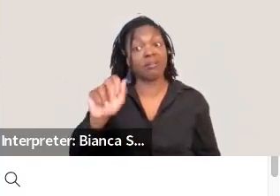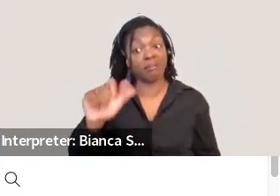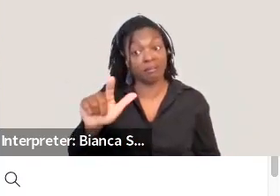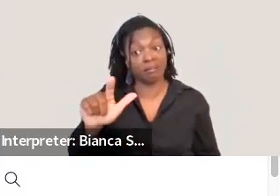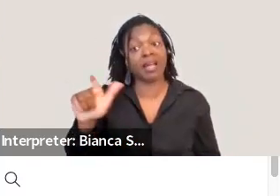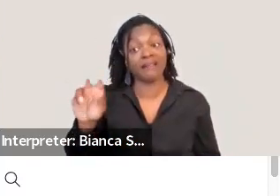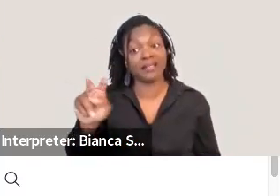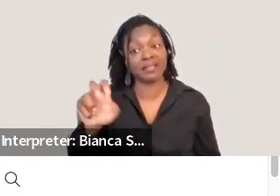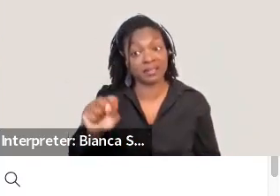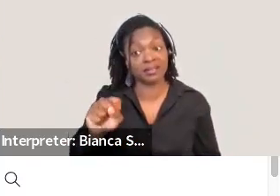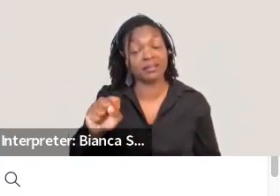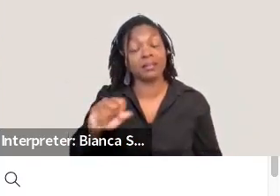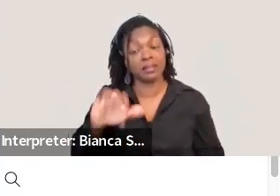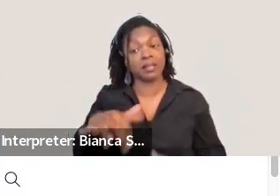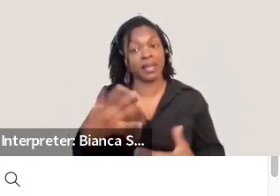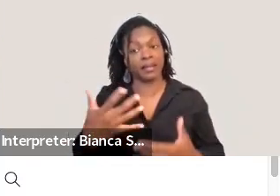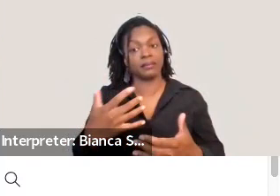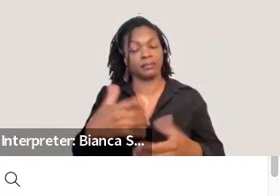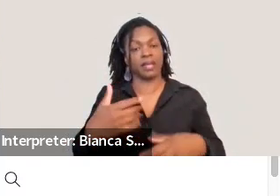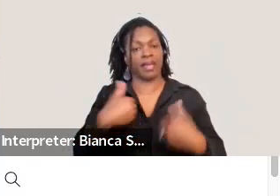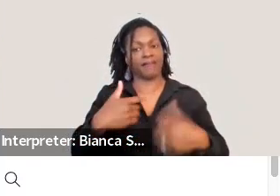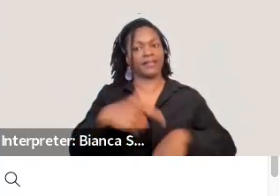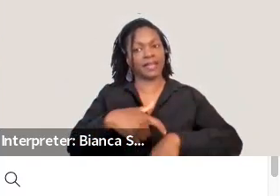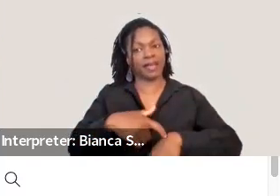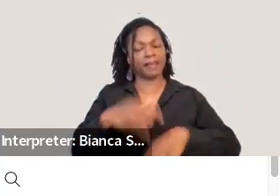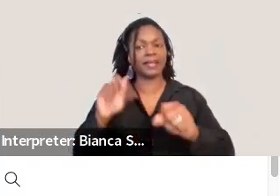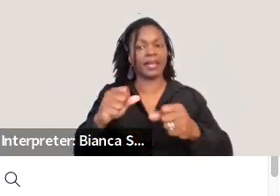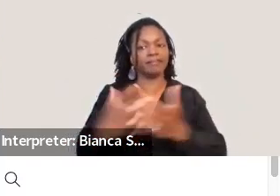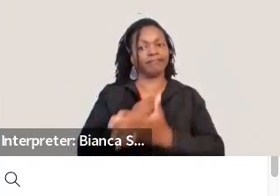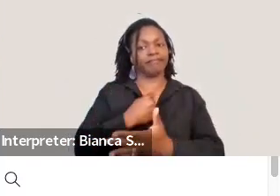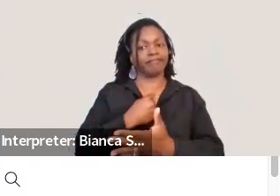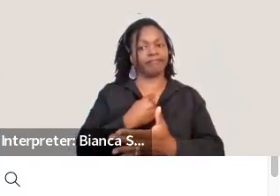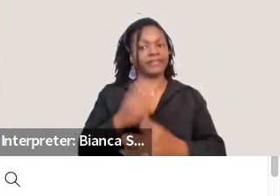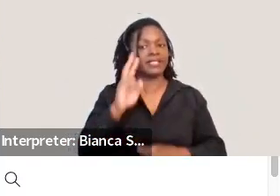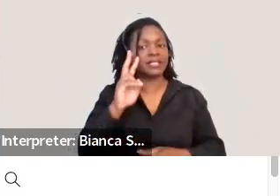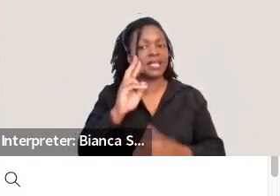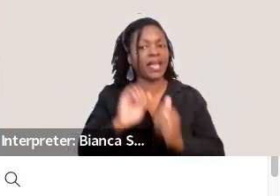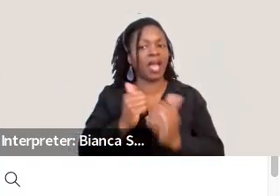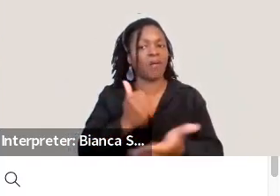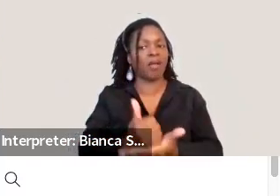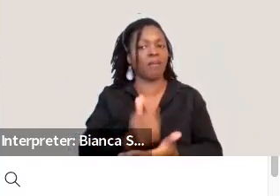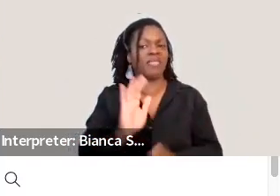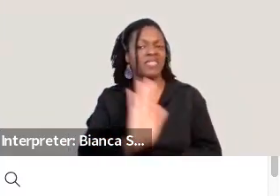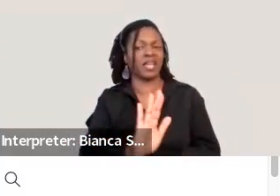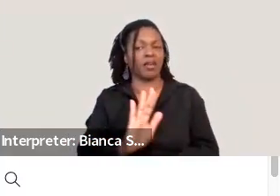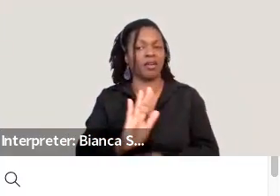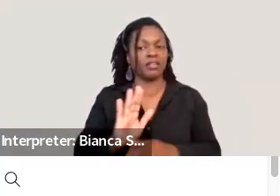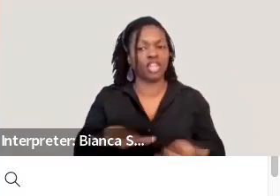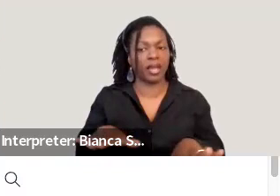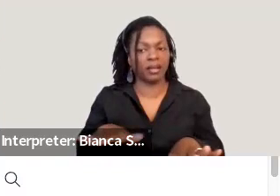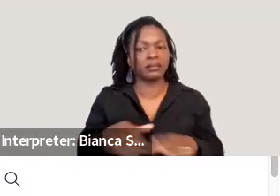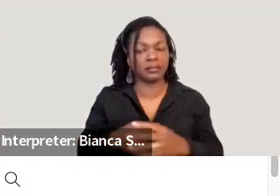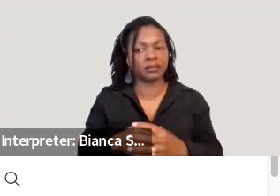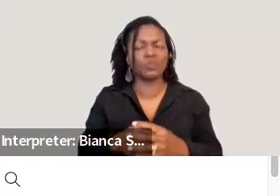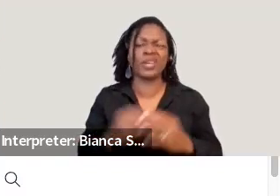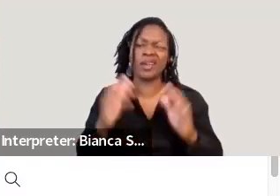about their particular issues and their own child. So we're hoping that this can help other professionals who support